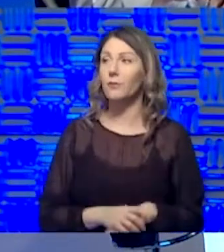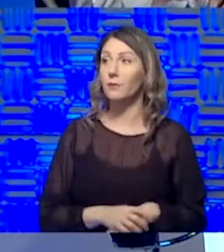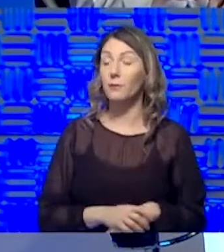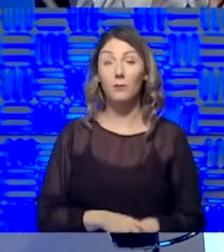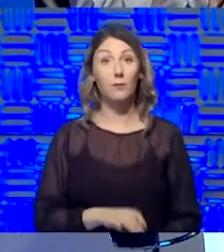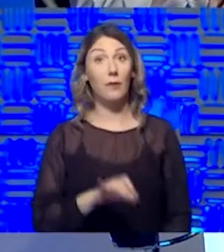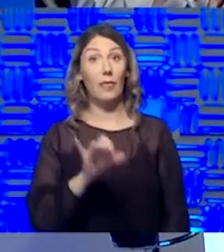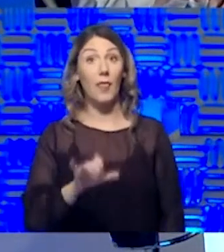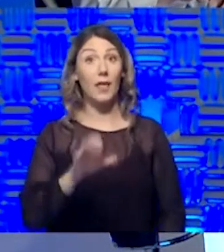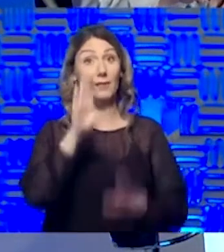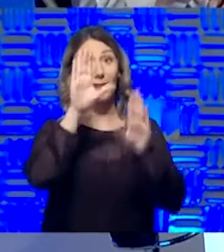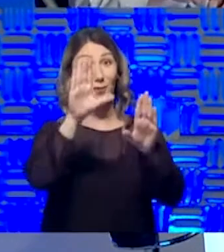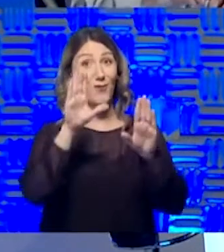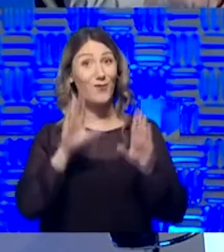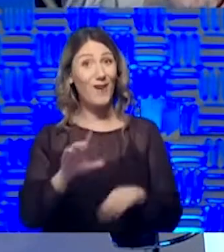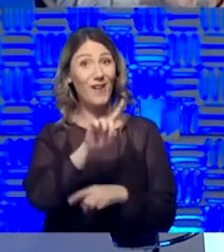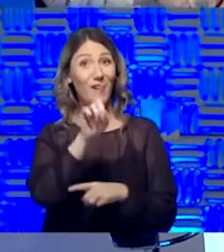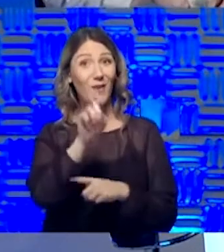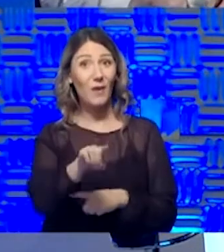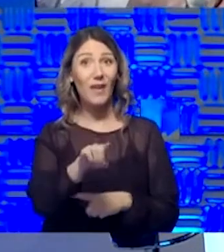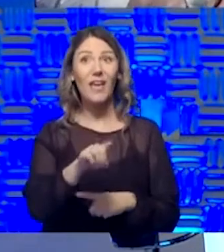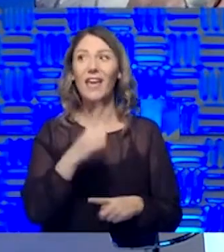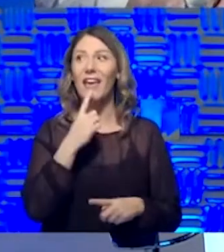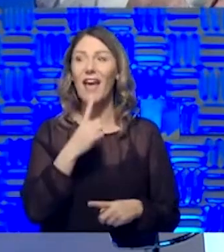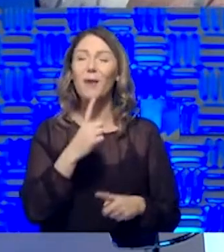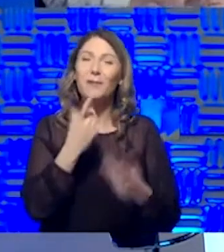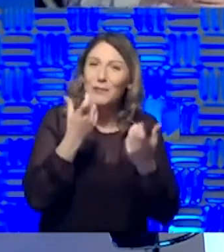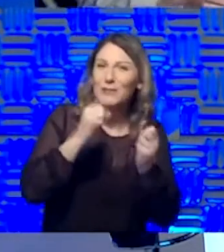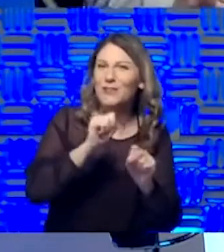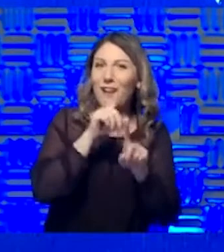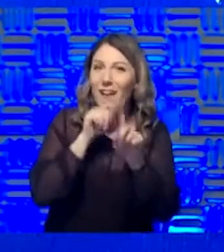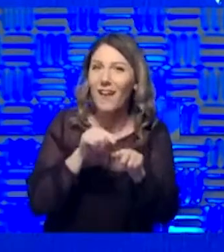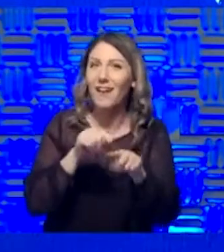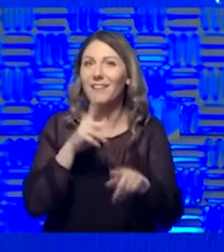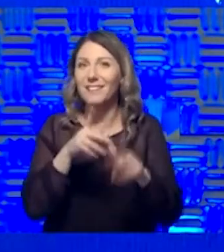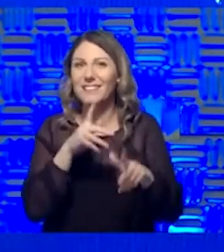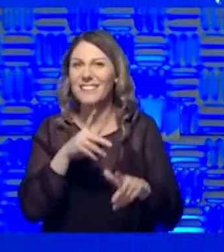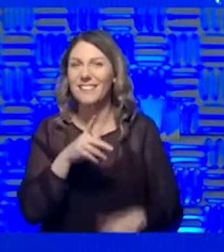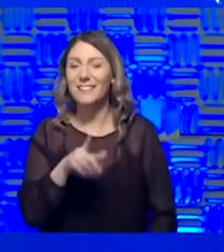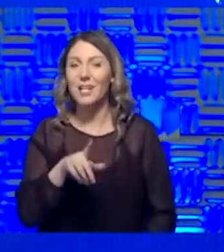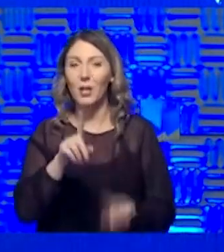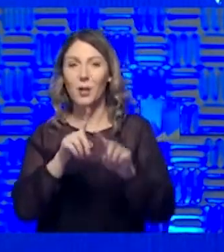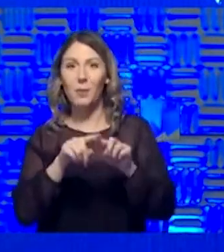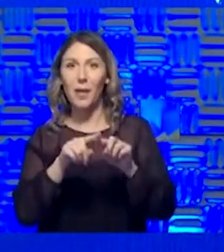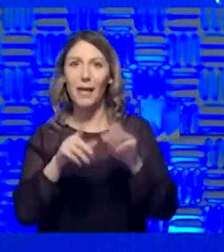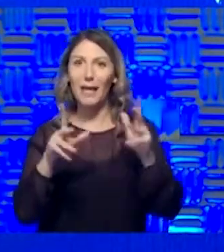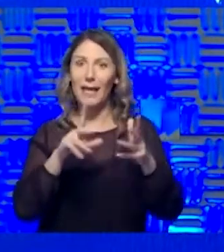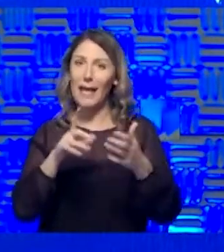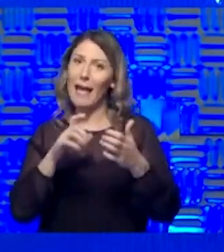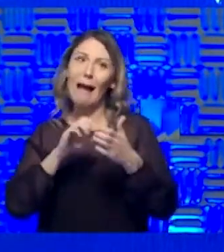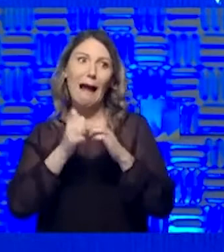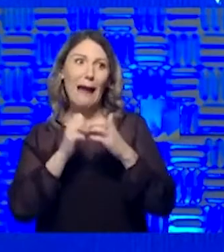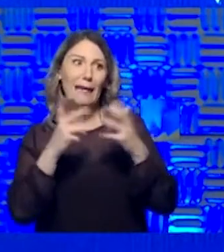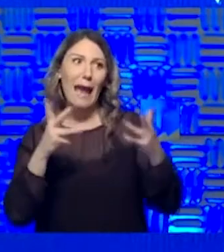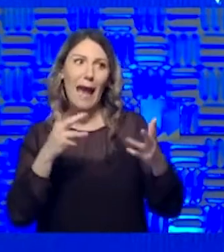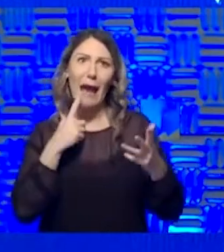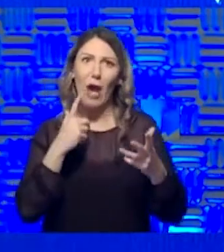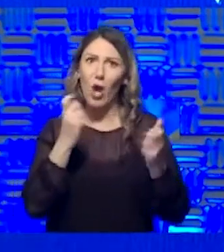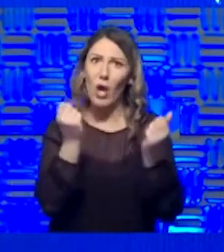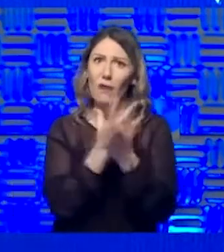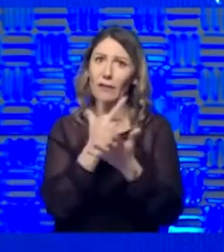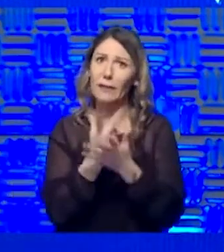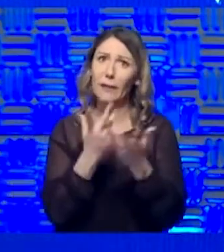that's a great question. Okay, I'm going to take a stab at it. I think it's going to depend on how darn hot the campfire is.